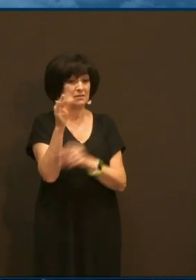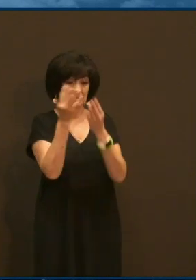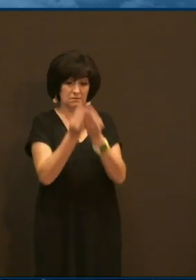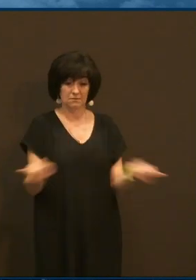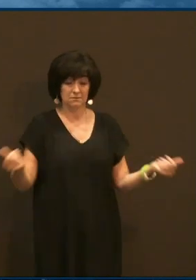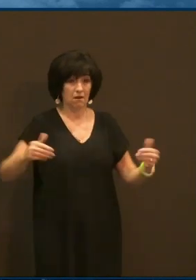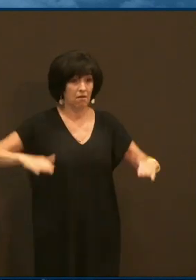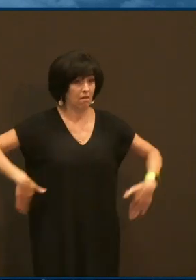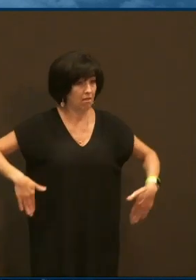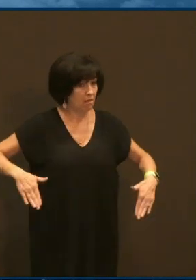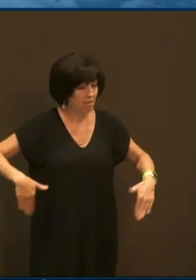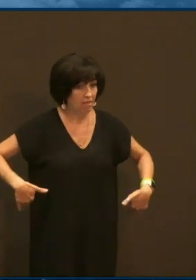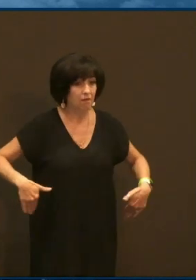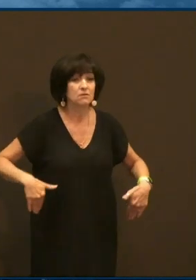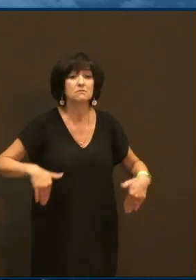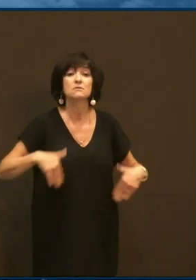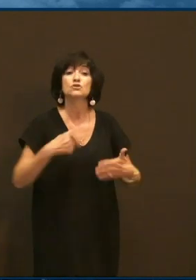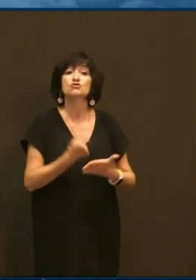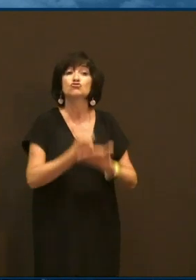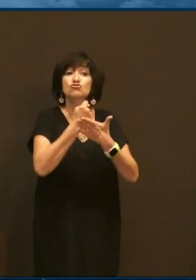effective treatment,